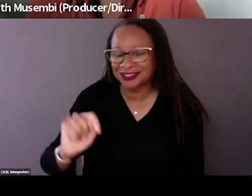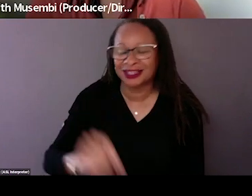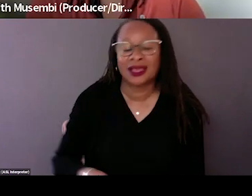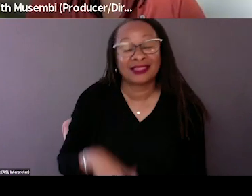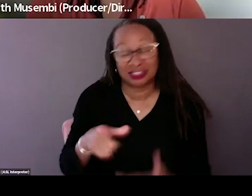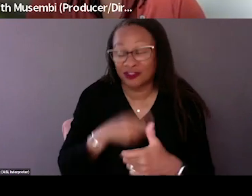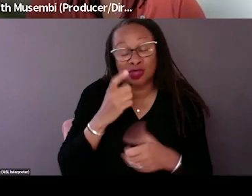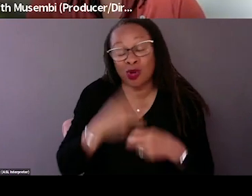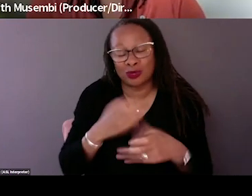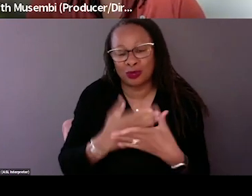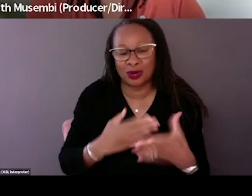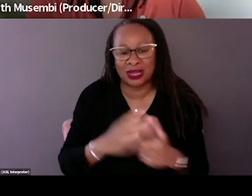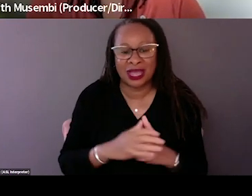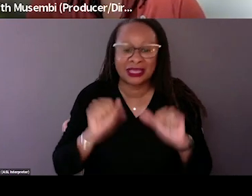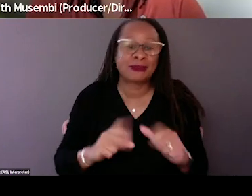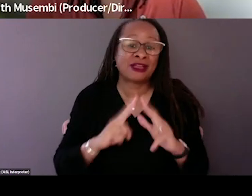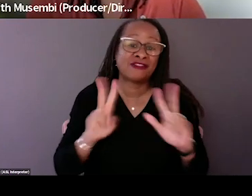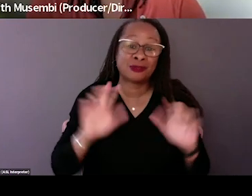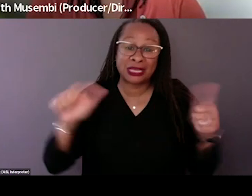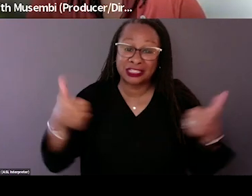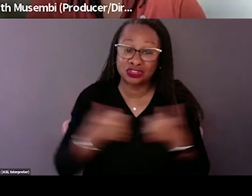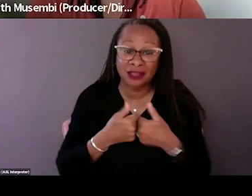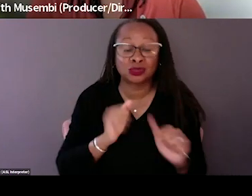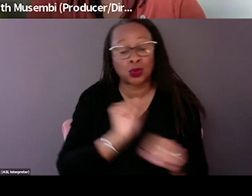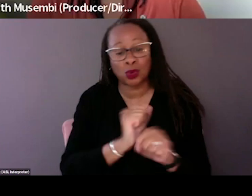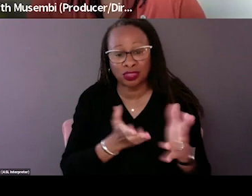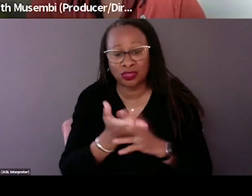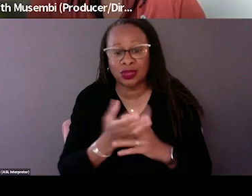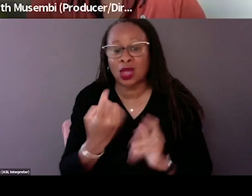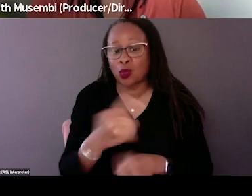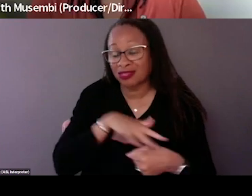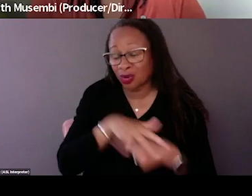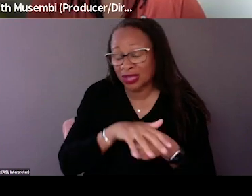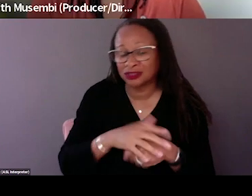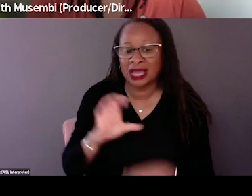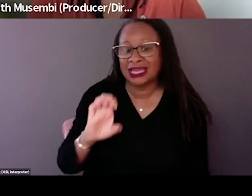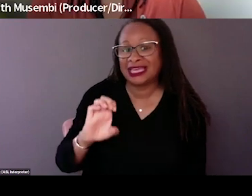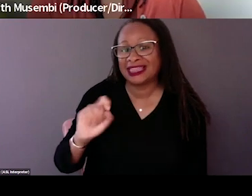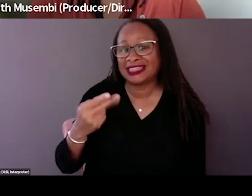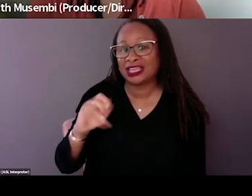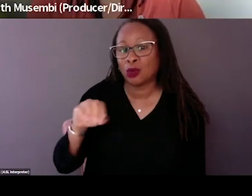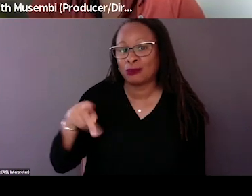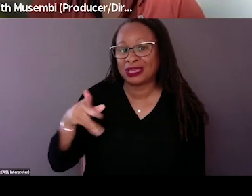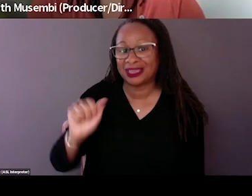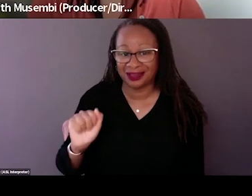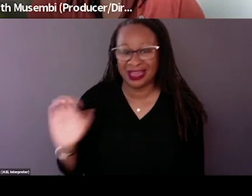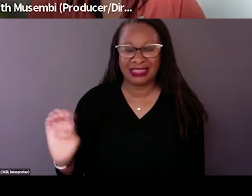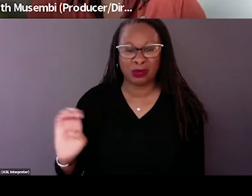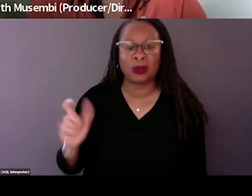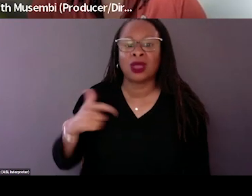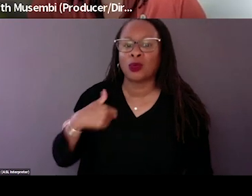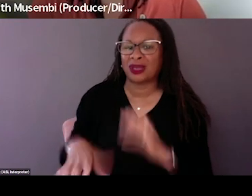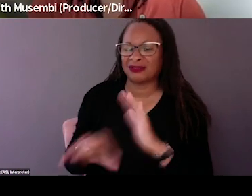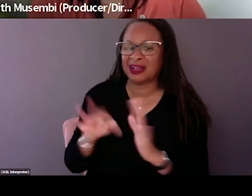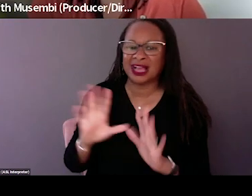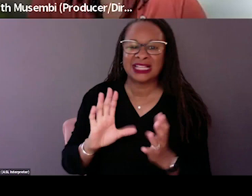Yeah, it can be incredibly challenging. I mean, we worked through, in one of our locations, Ethiopia, we had a civil war in the middle of the, you know, breakout,